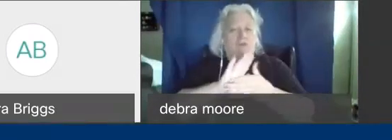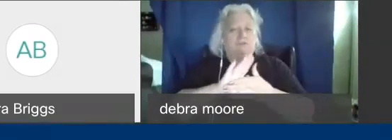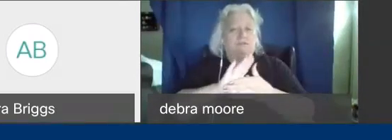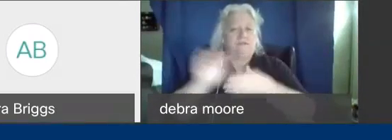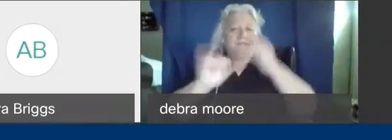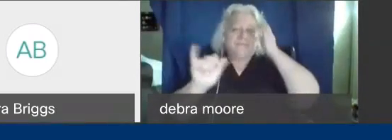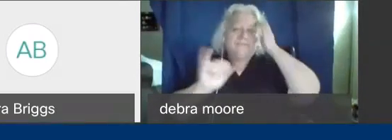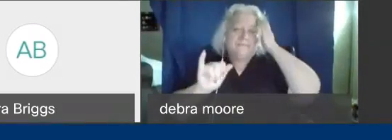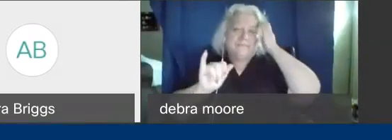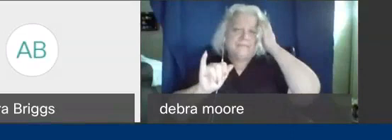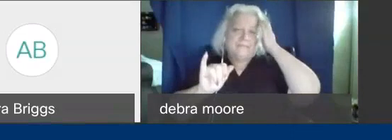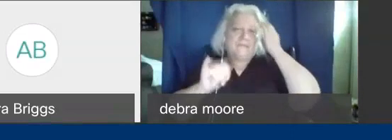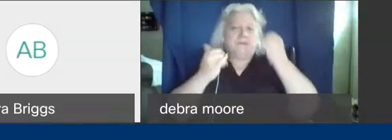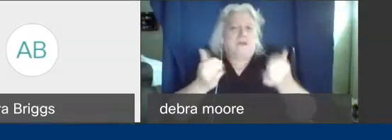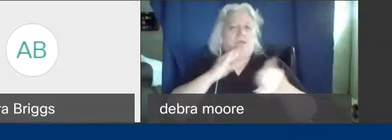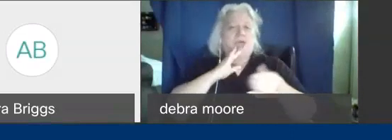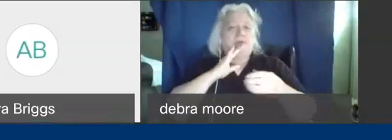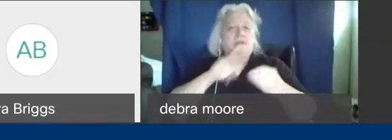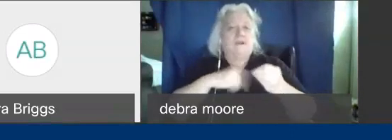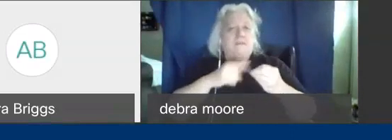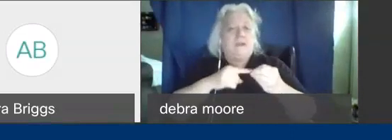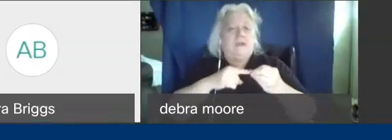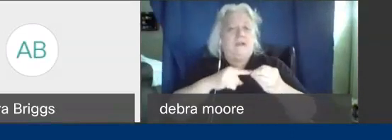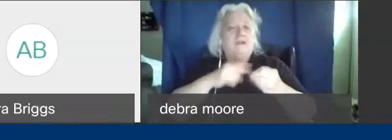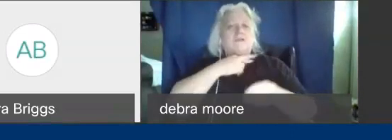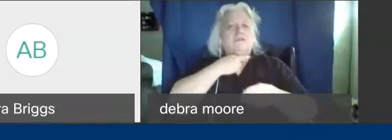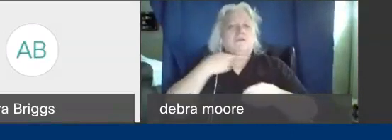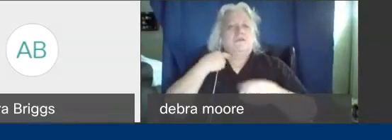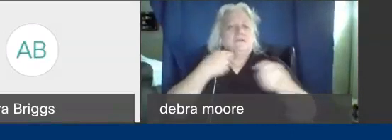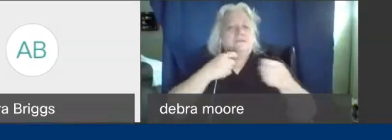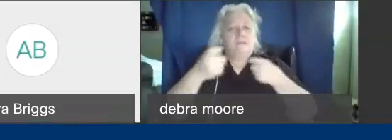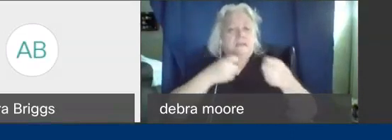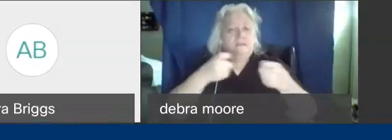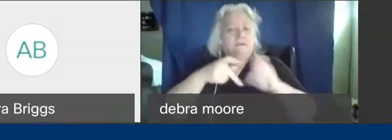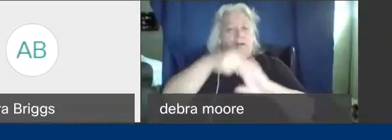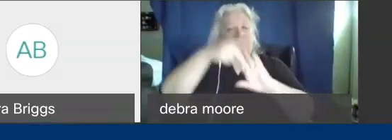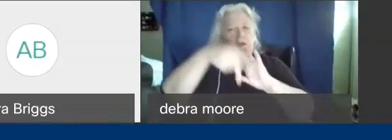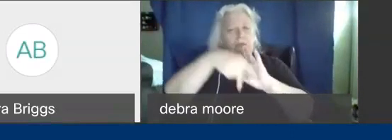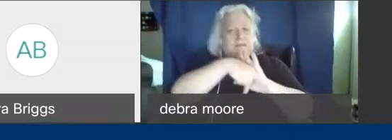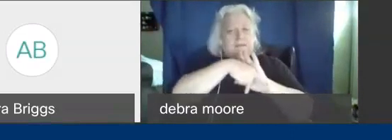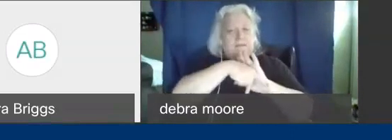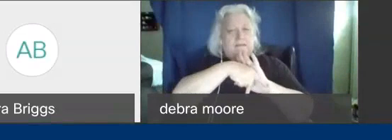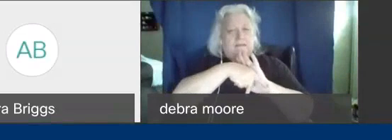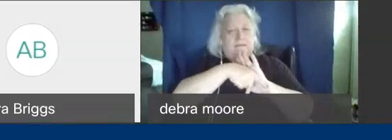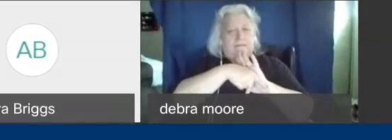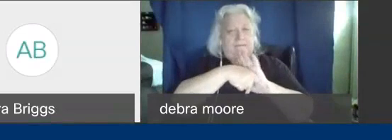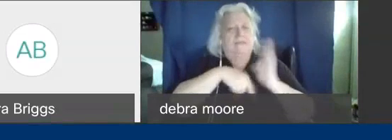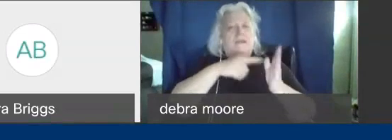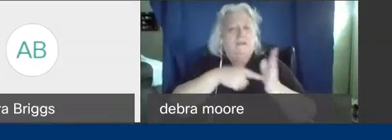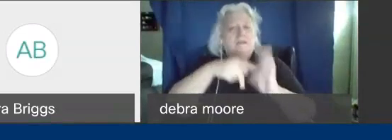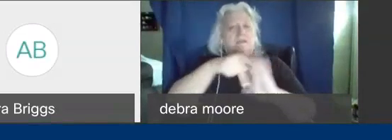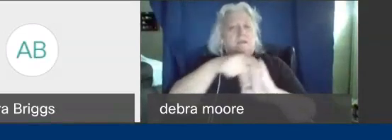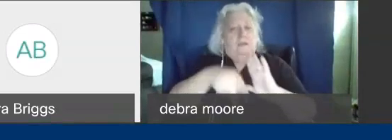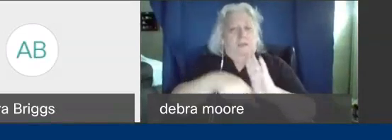All right, so next we're going to talk a little bit about the risk management policies. So this is the policy